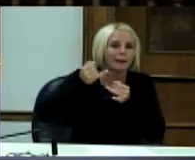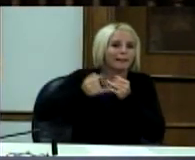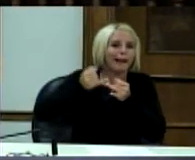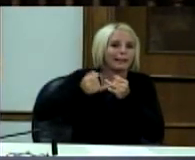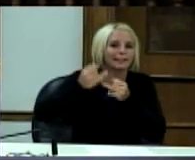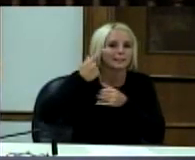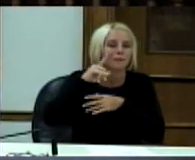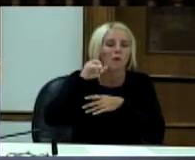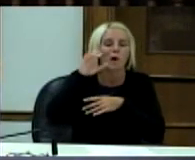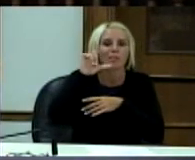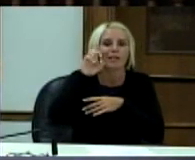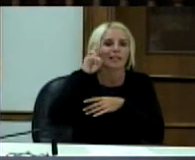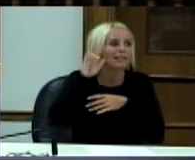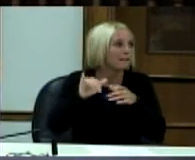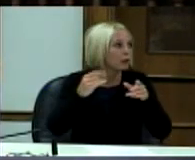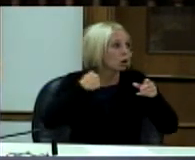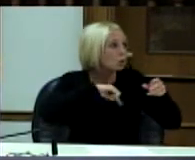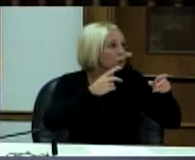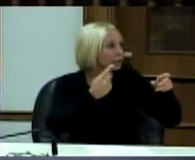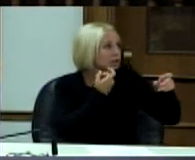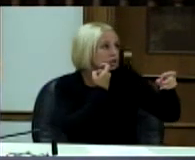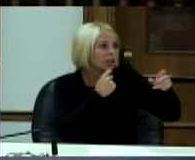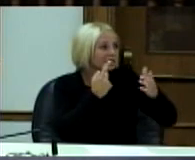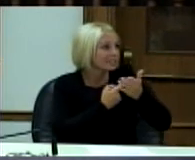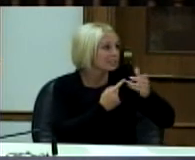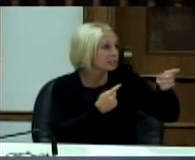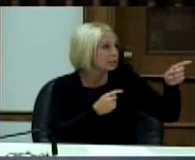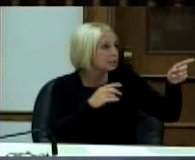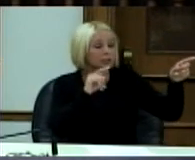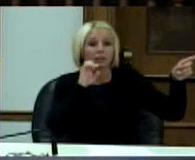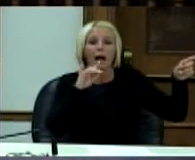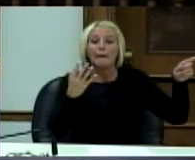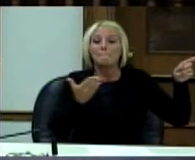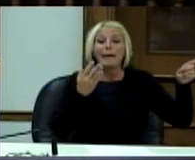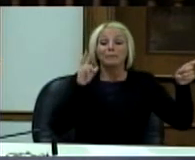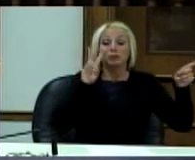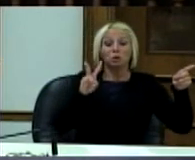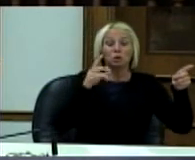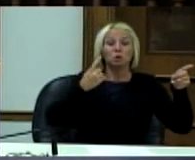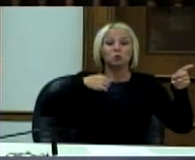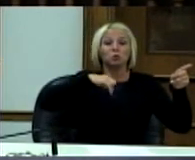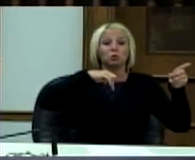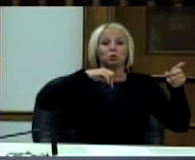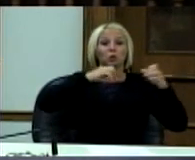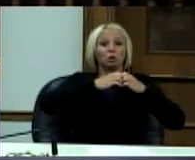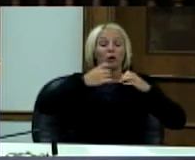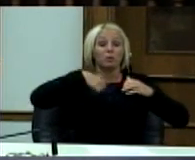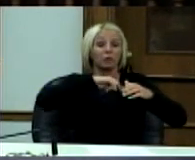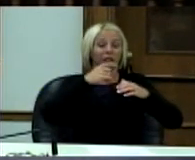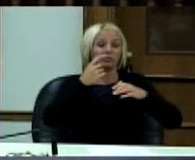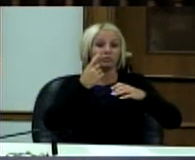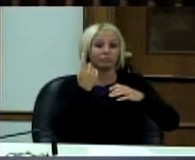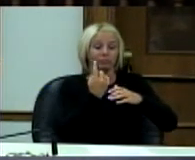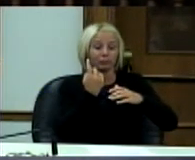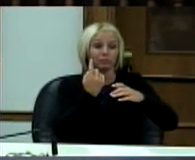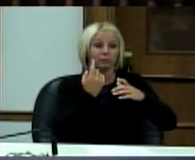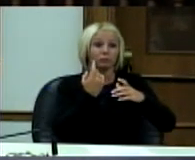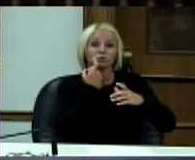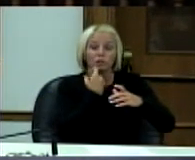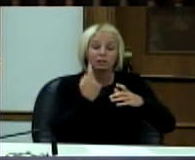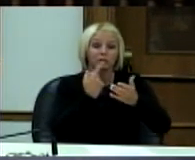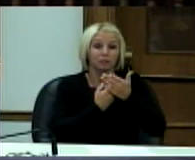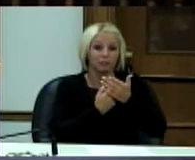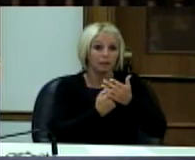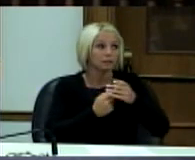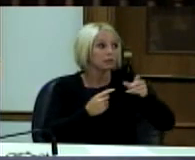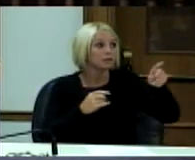for the levy we just looked at. There might be two, with the board approved Oh, levy. I'm sorry, and the board approved levy at that same time. Thank you, Todd,